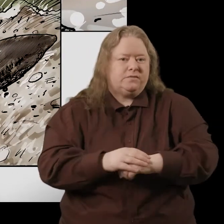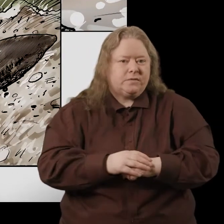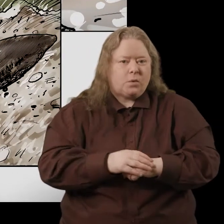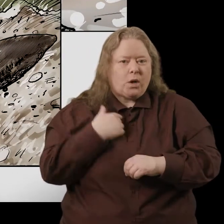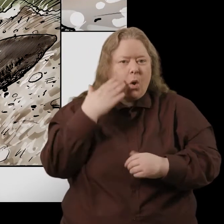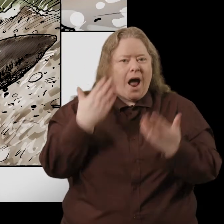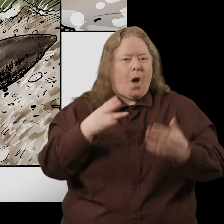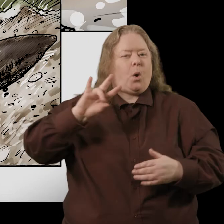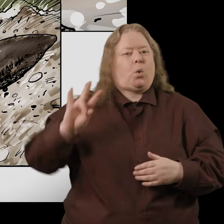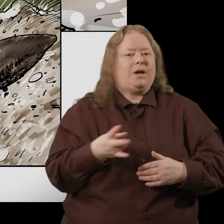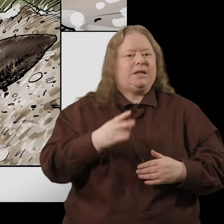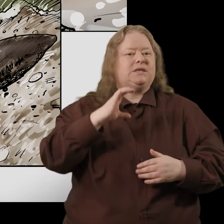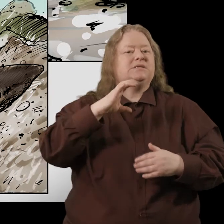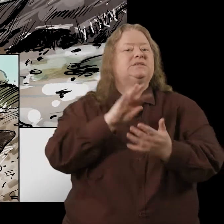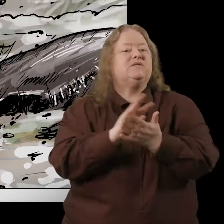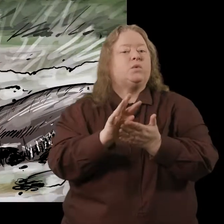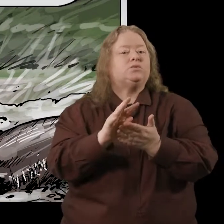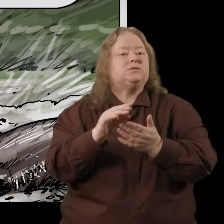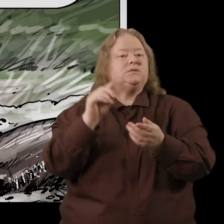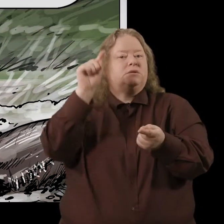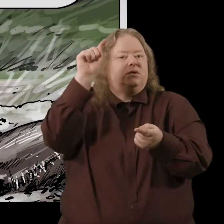quickly radiocarbon radioactively decays.